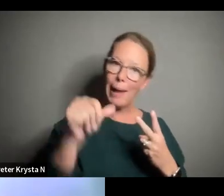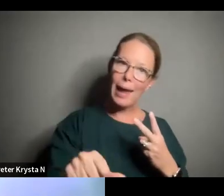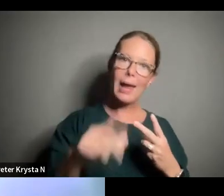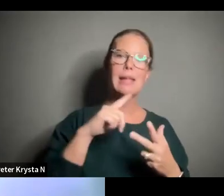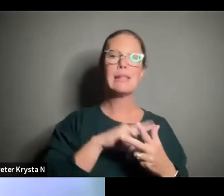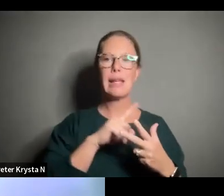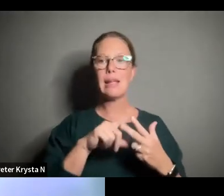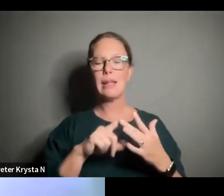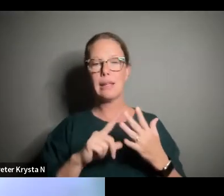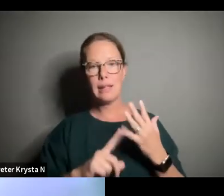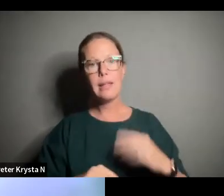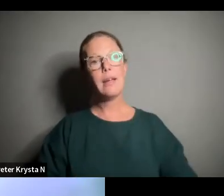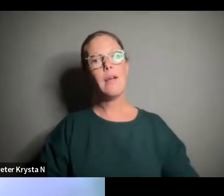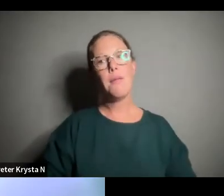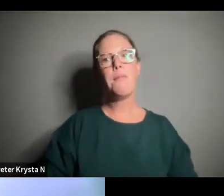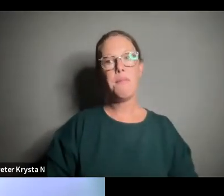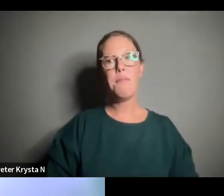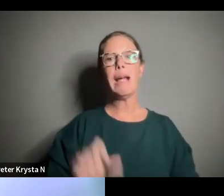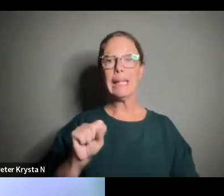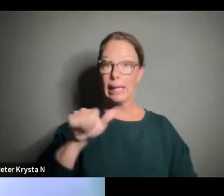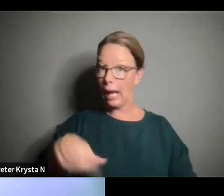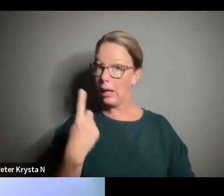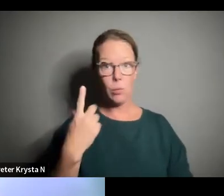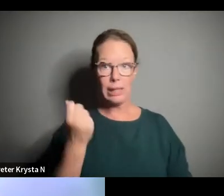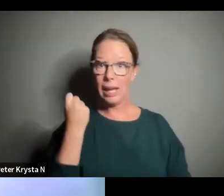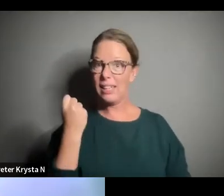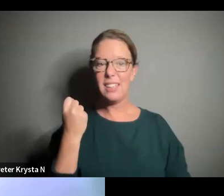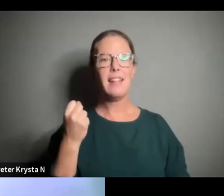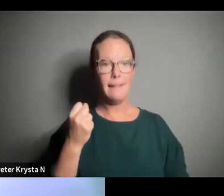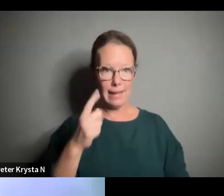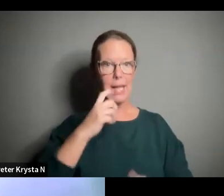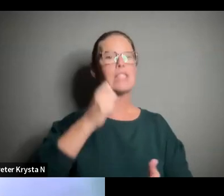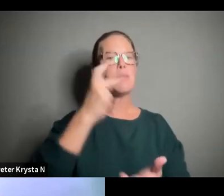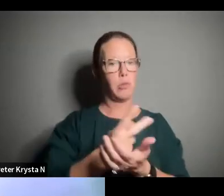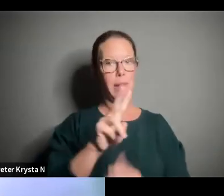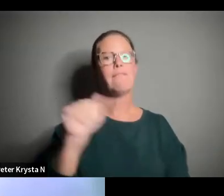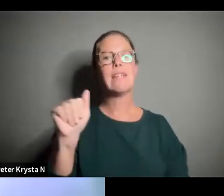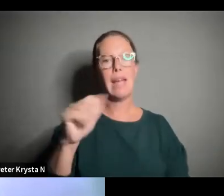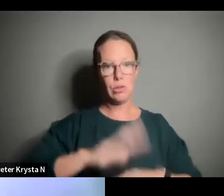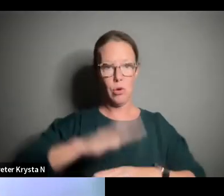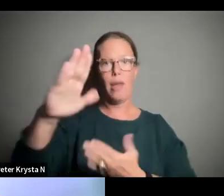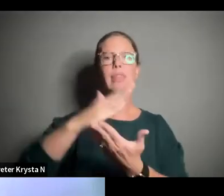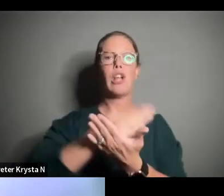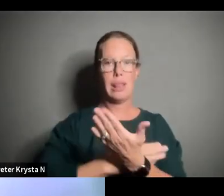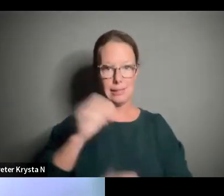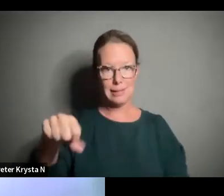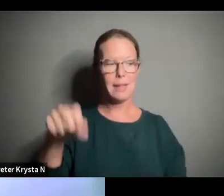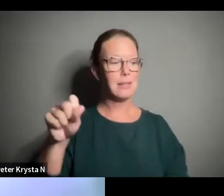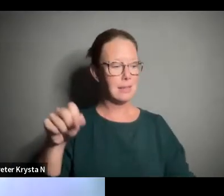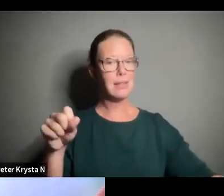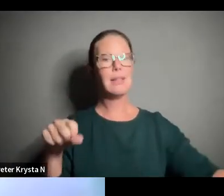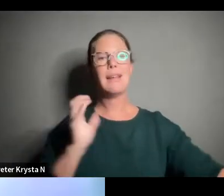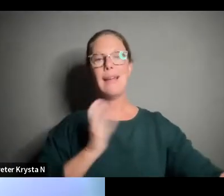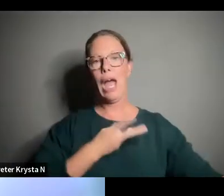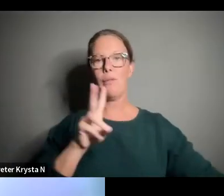it? It is. Can anybody get it? It is actually approved by the VA. It's on their list for that. Our VA,